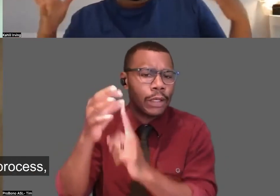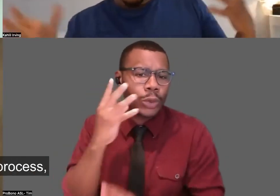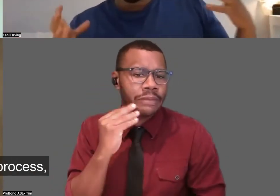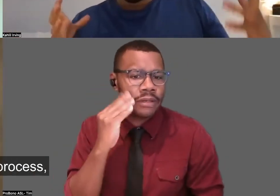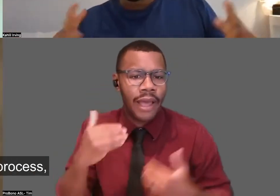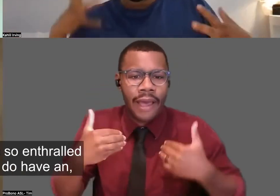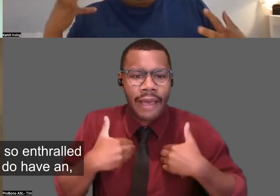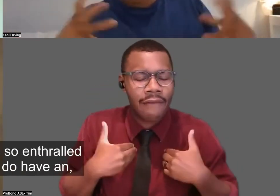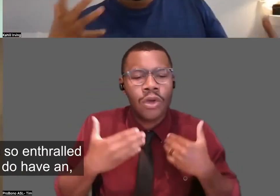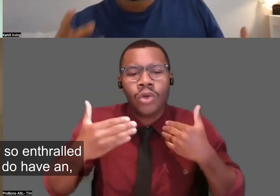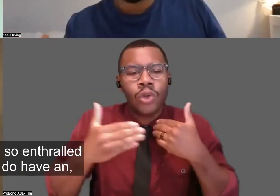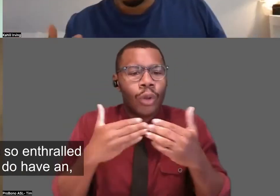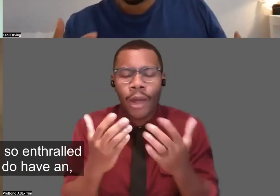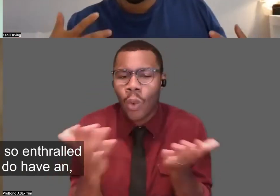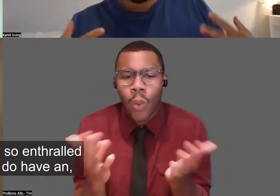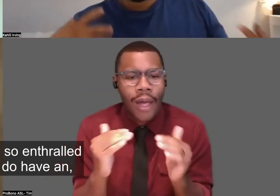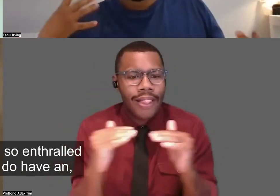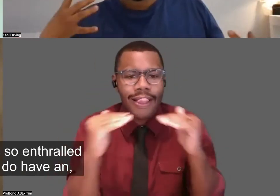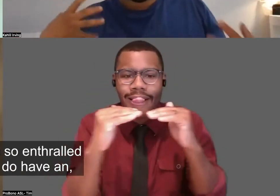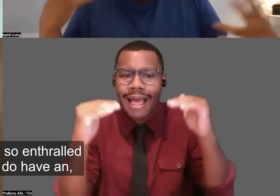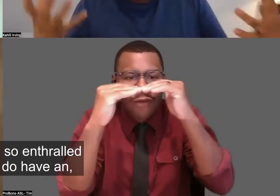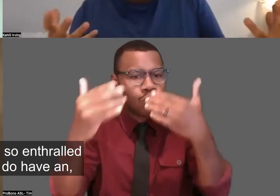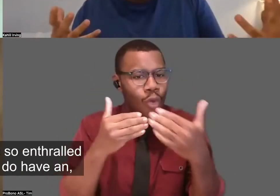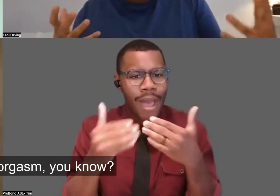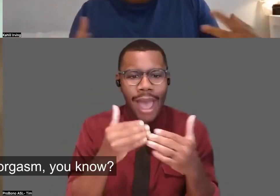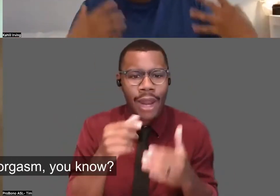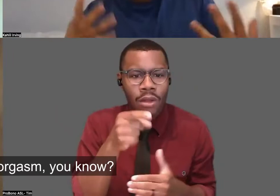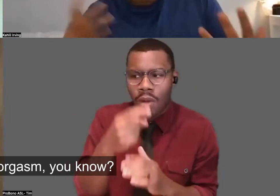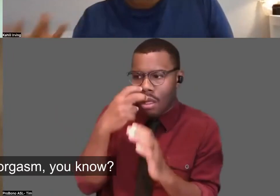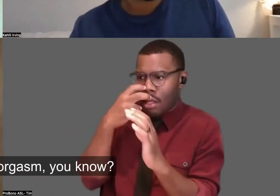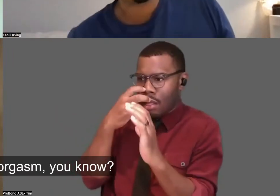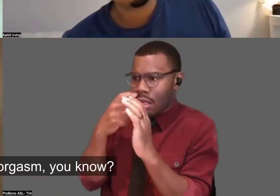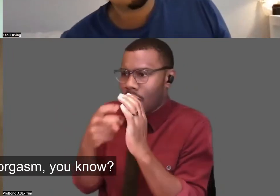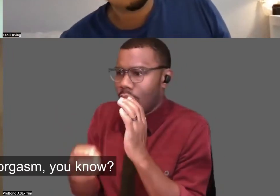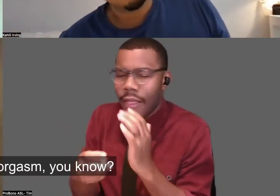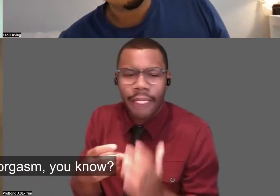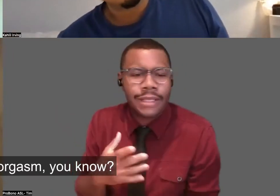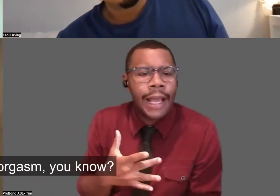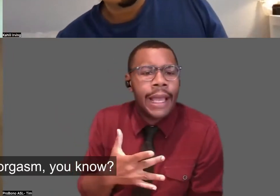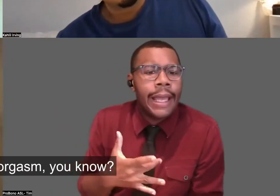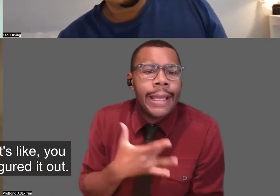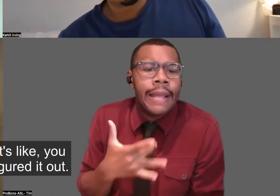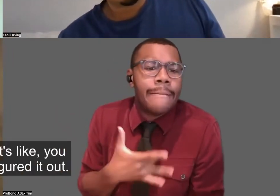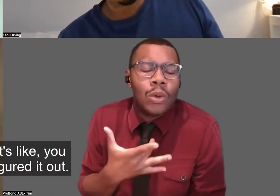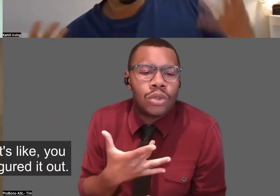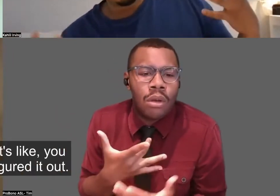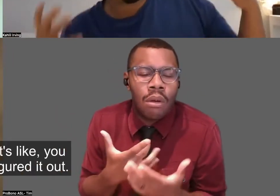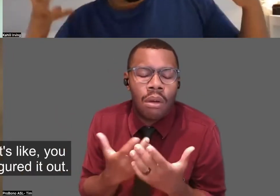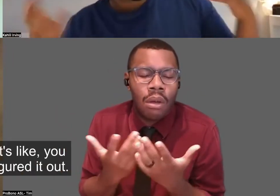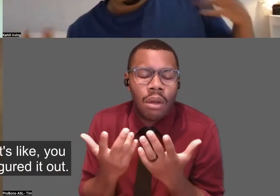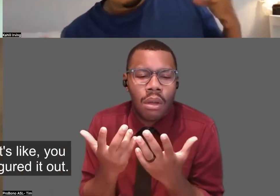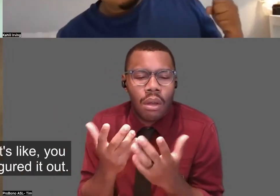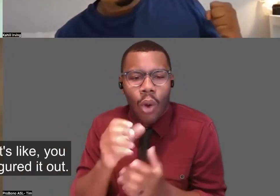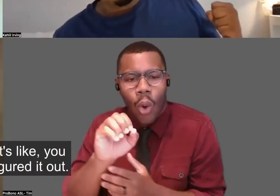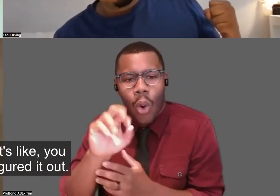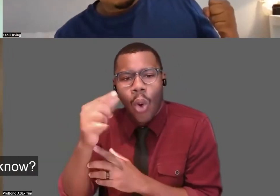of the process, you could be so enthralled, you almost do have an emotional orgasm. You know, because it's like you like then